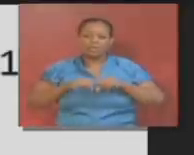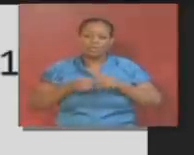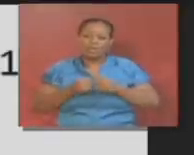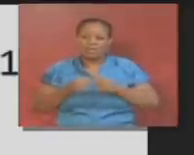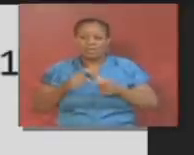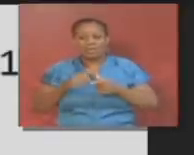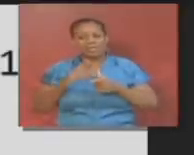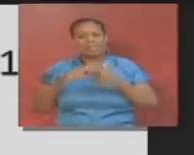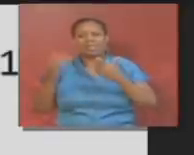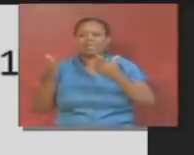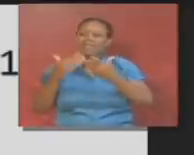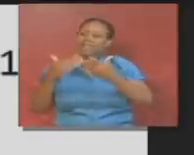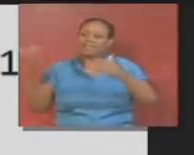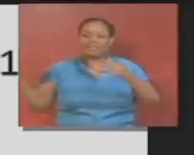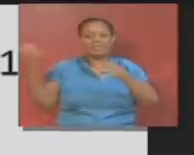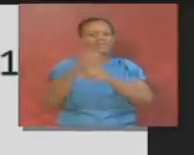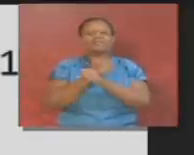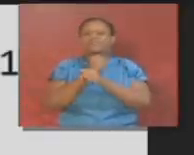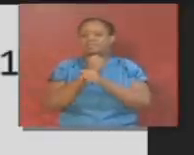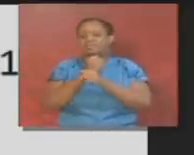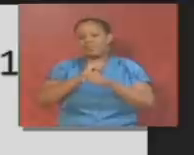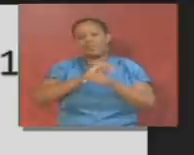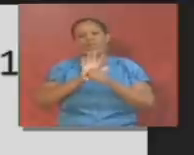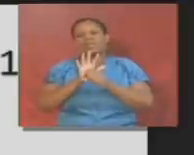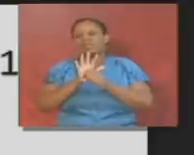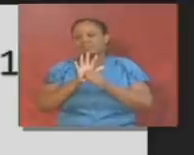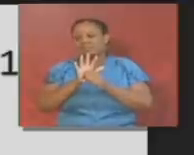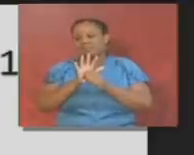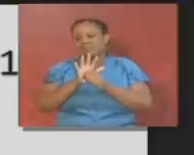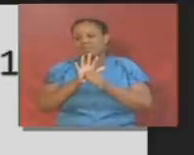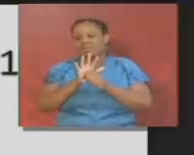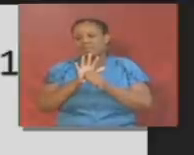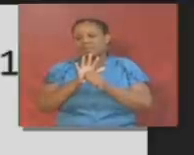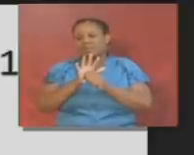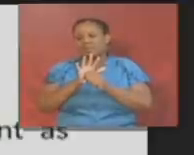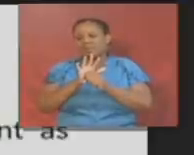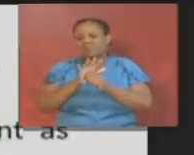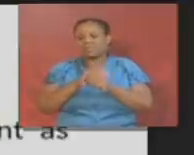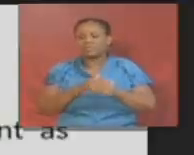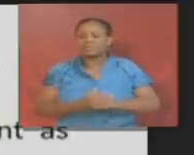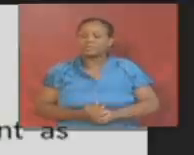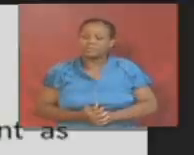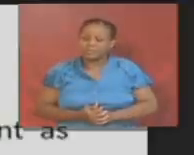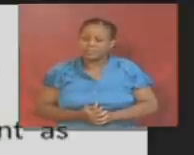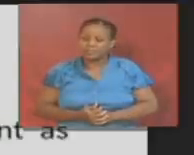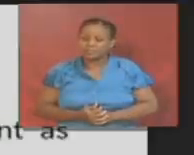touch your mouth, could predispose you to infection. Next slide, please.